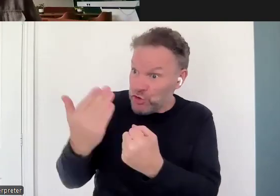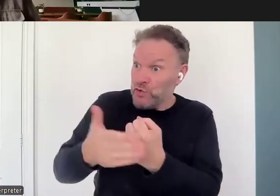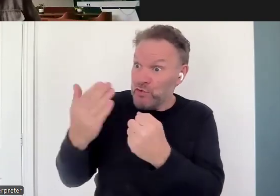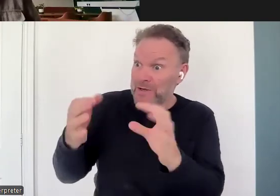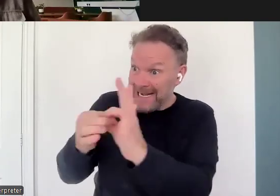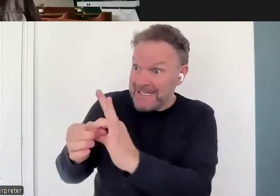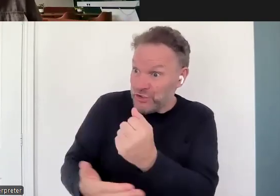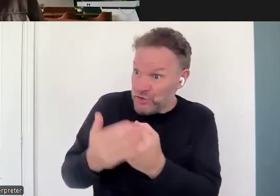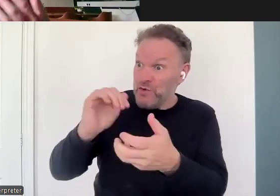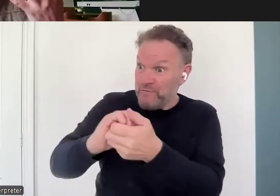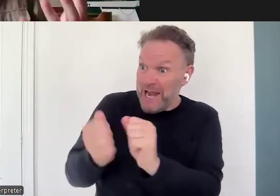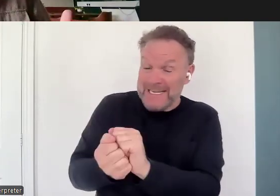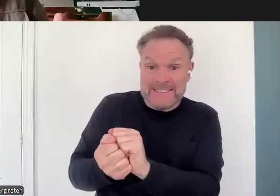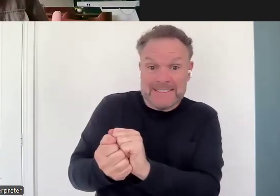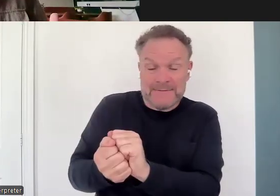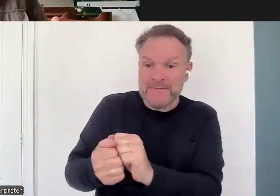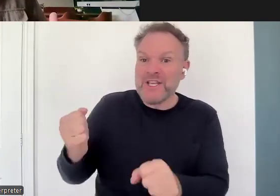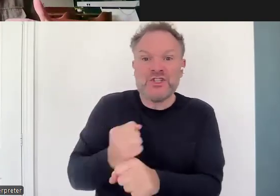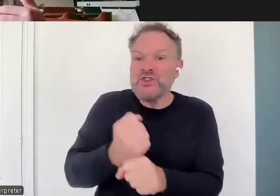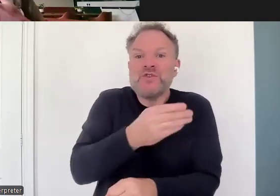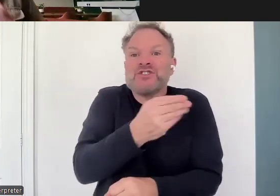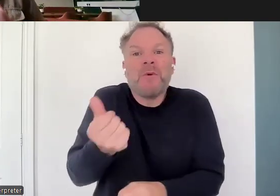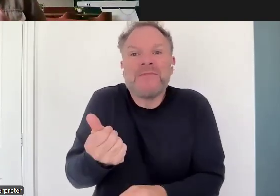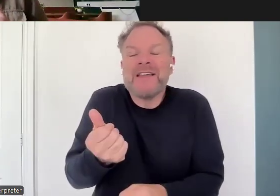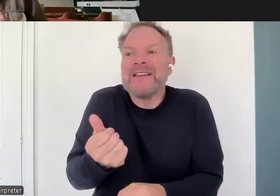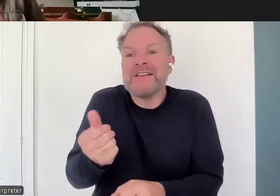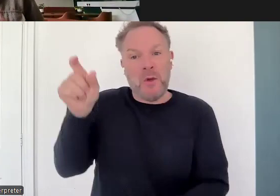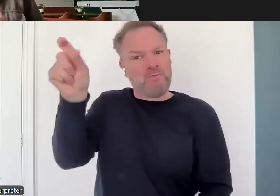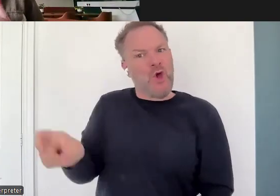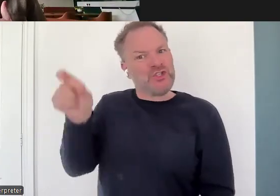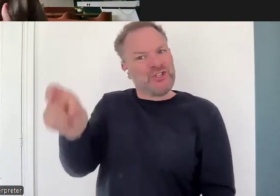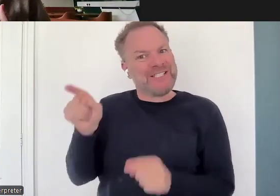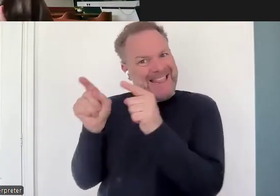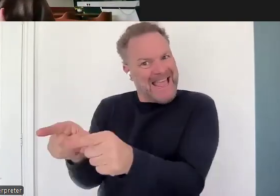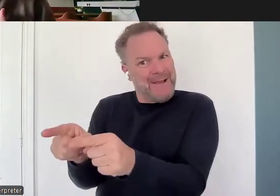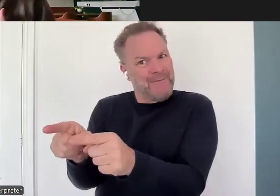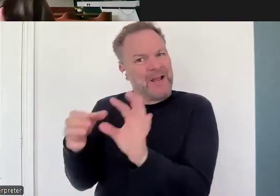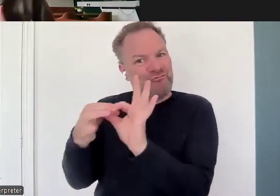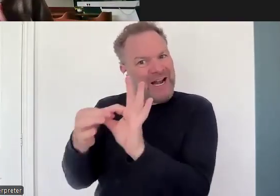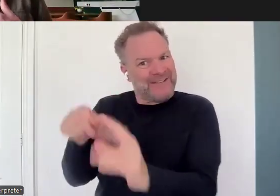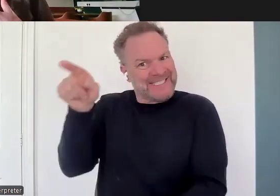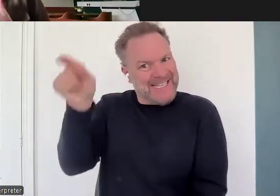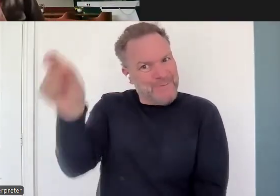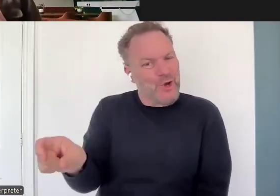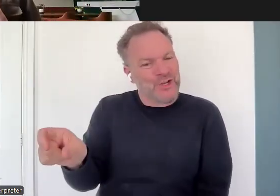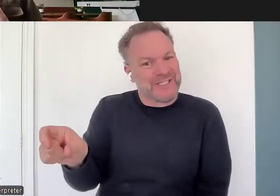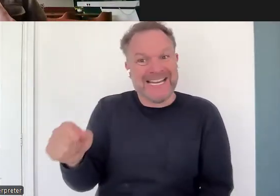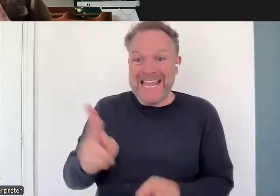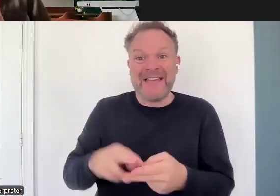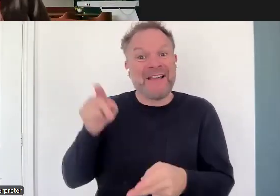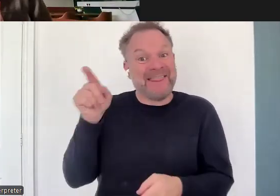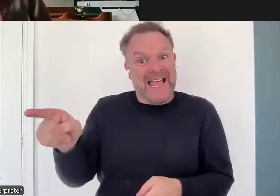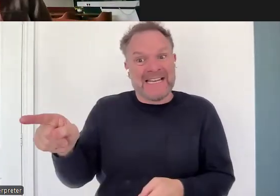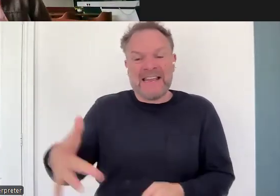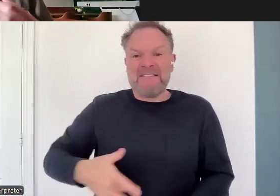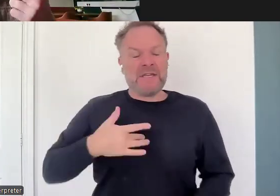new friends, and to do something in a way which is personalized and meaningful and relevant to you. If that's going to make you